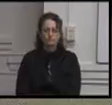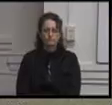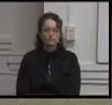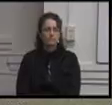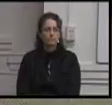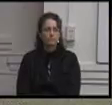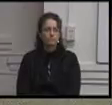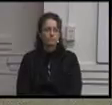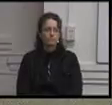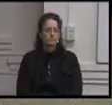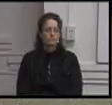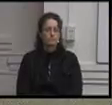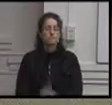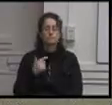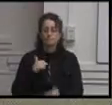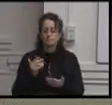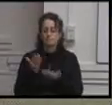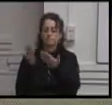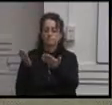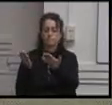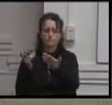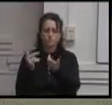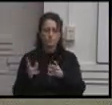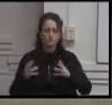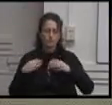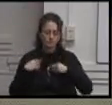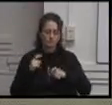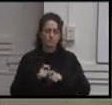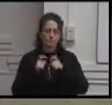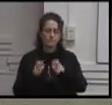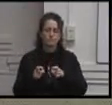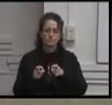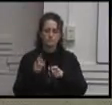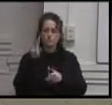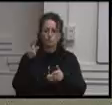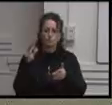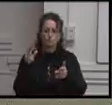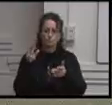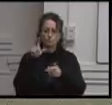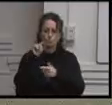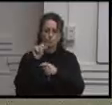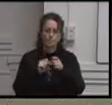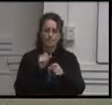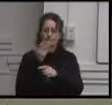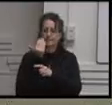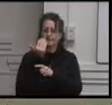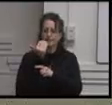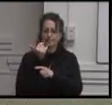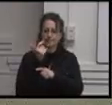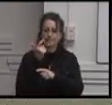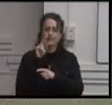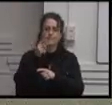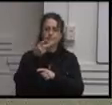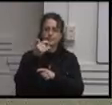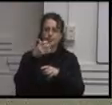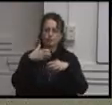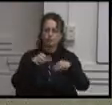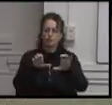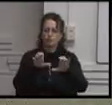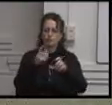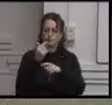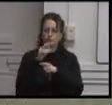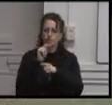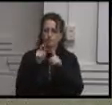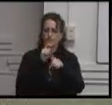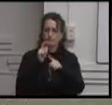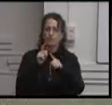Go ahead. I move to accept and appropriate a 2015 Second Chance grant from the Vermont